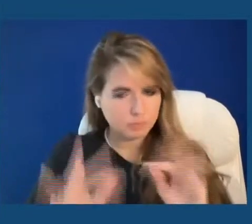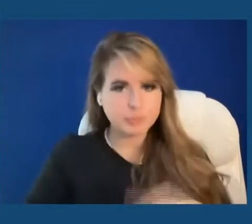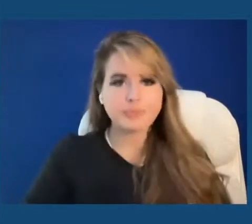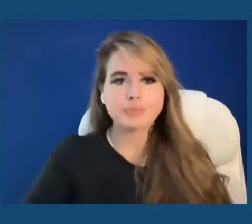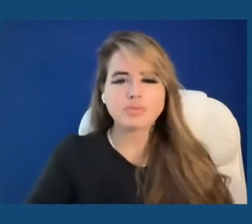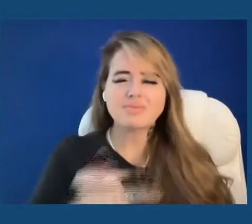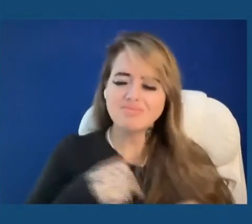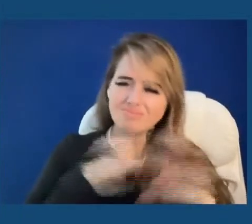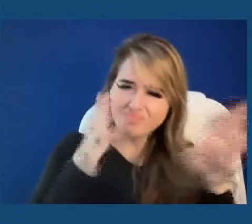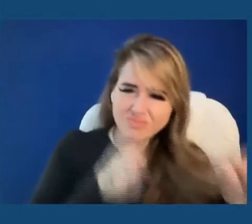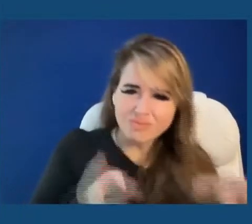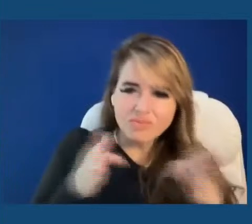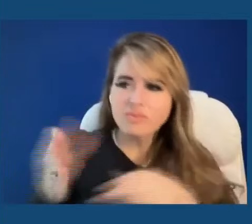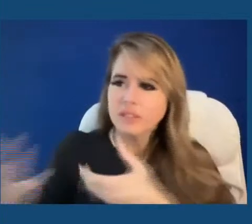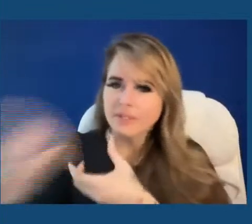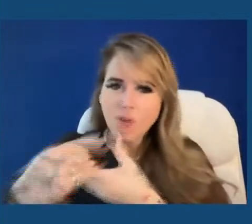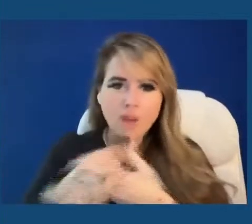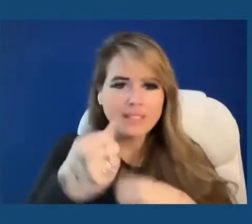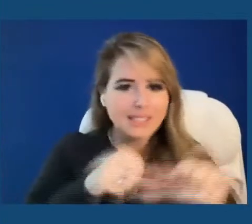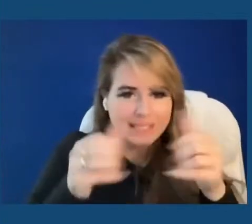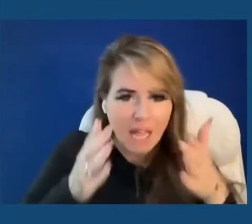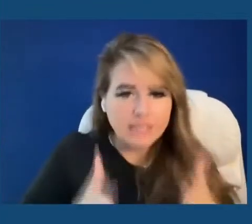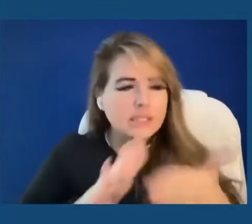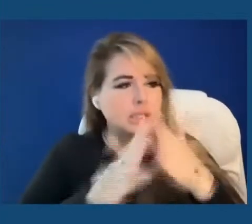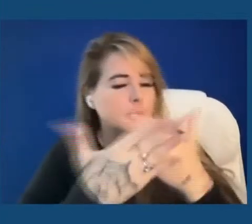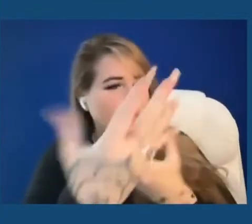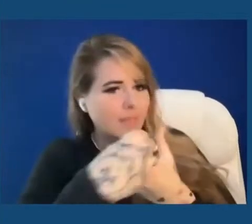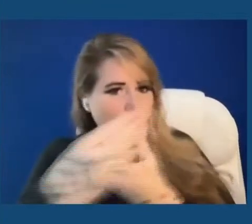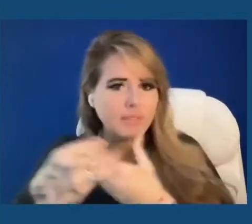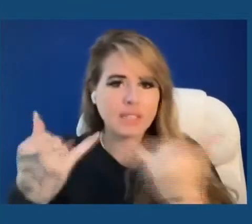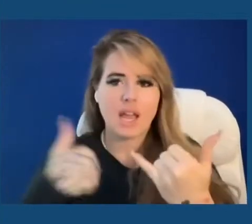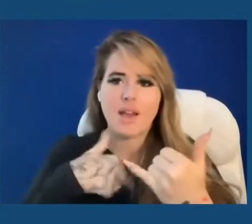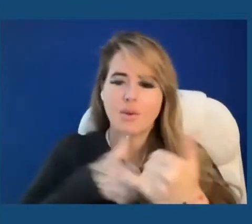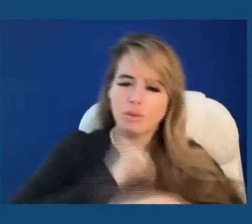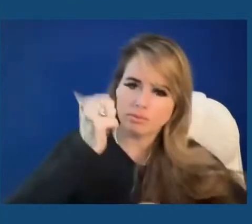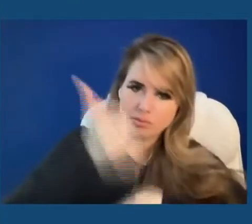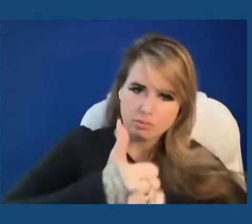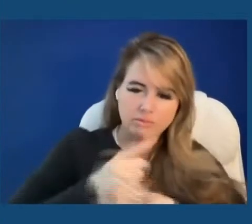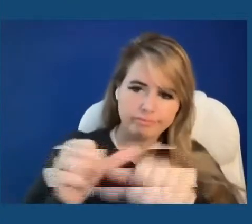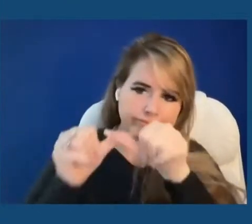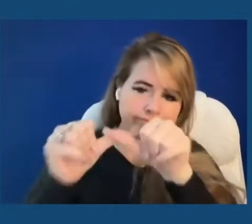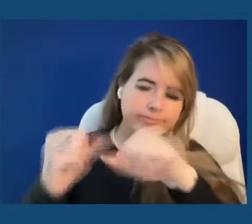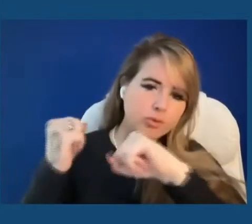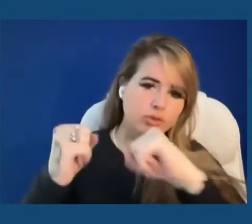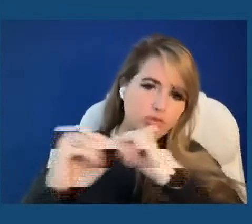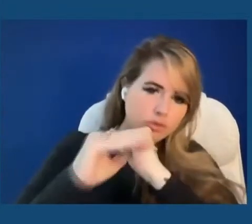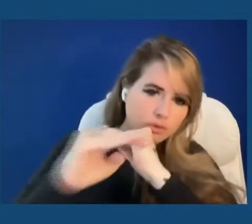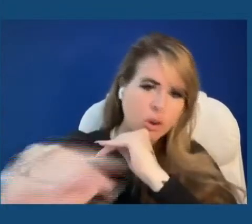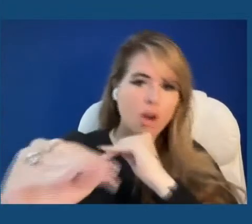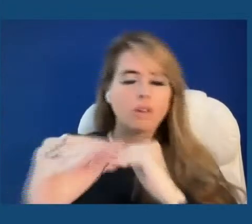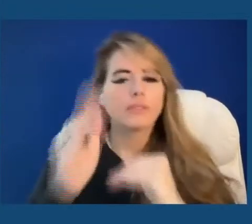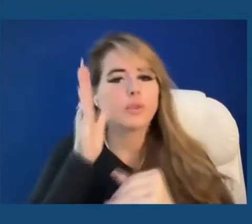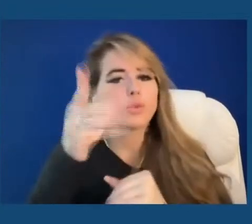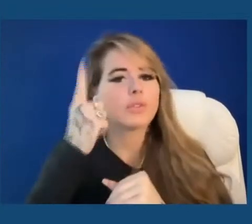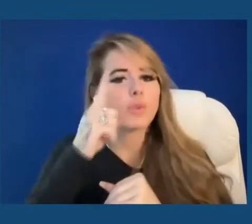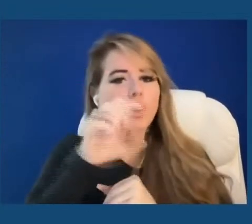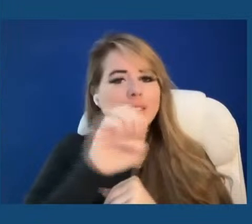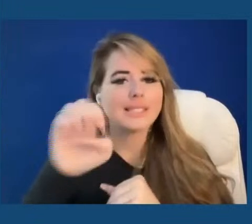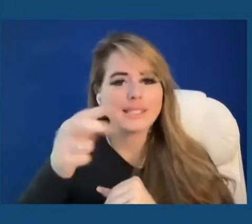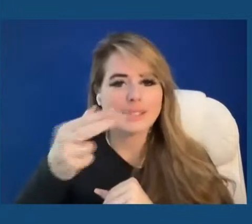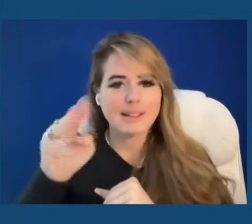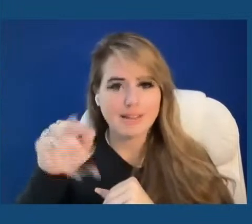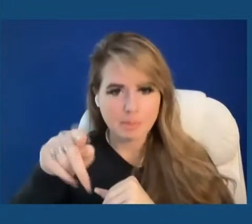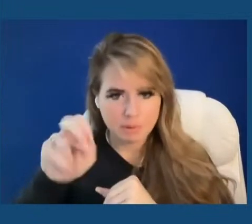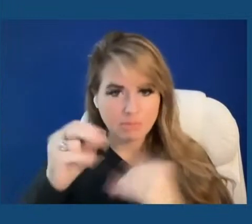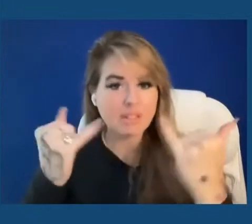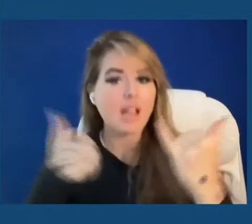scientific expertise, and community involvement, we are creating a sustainable future for East Hampton. Let us continue to work